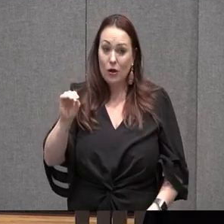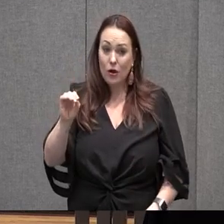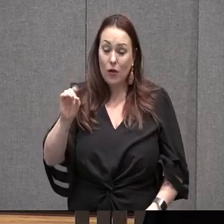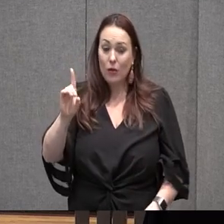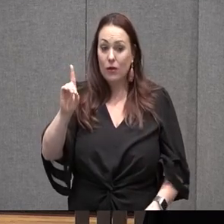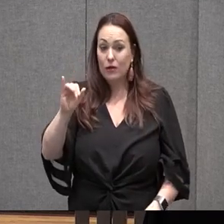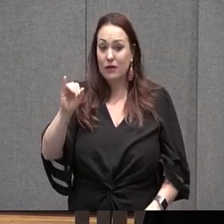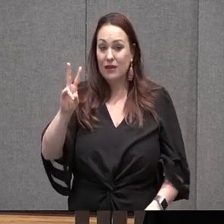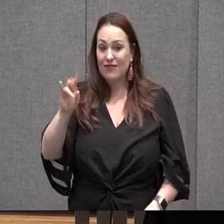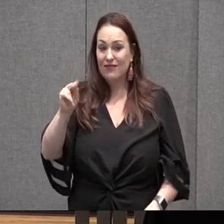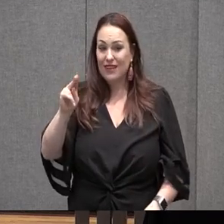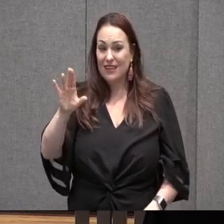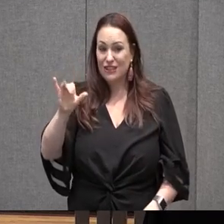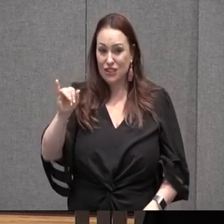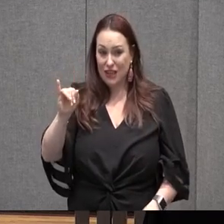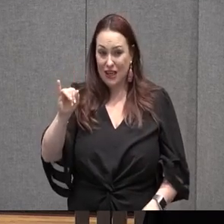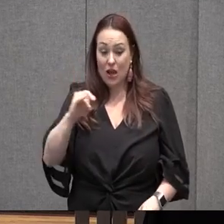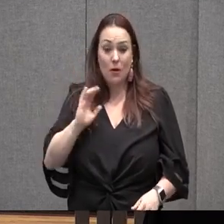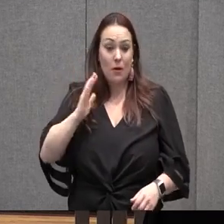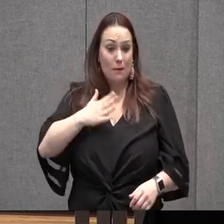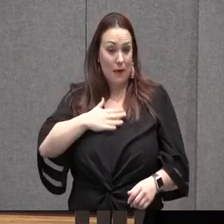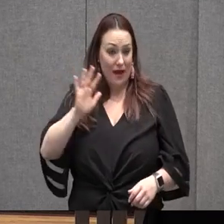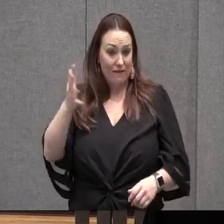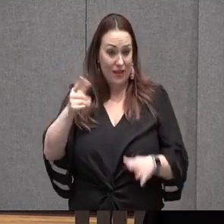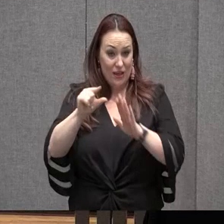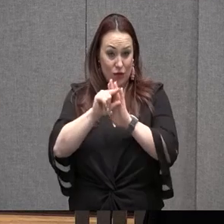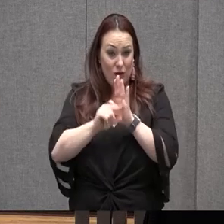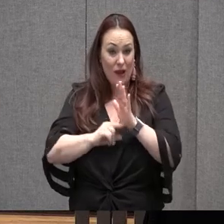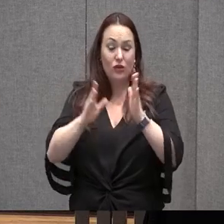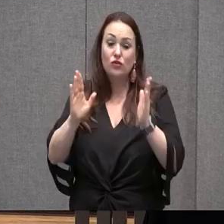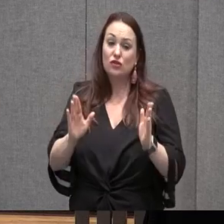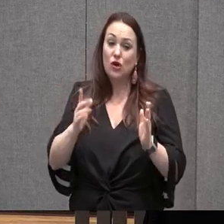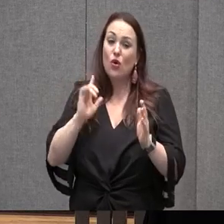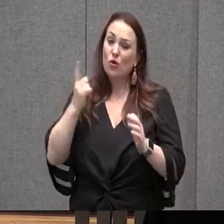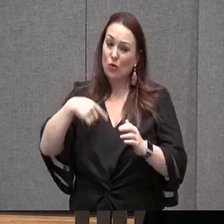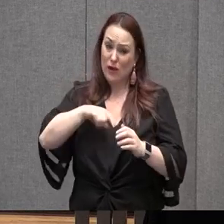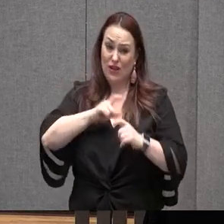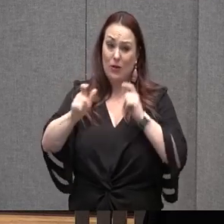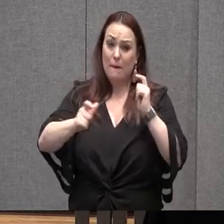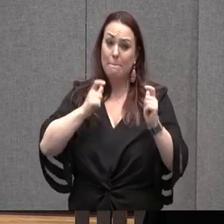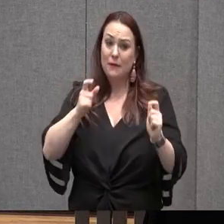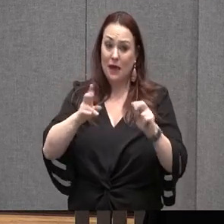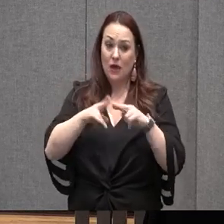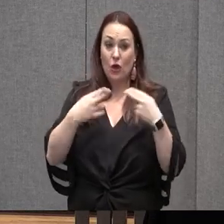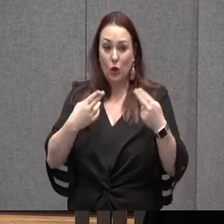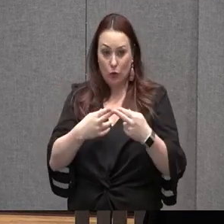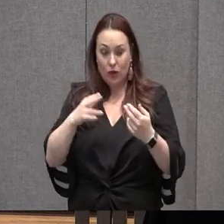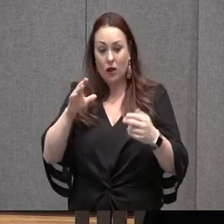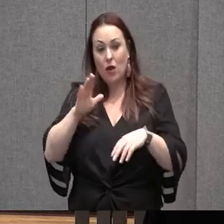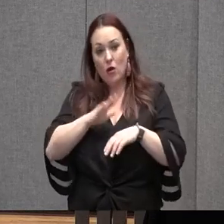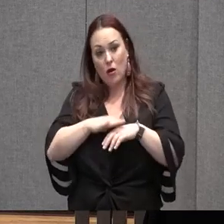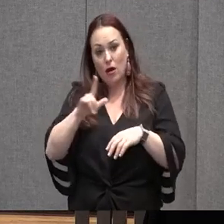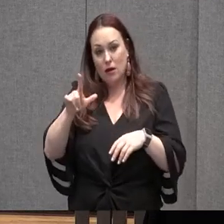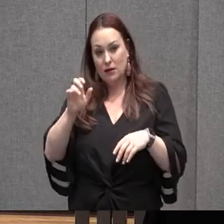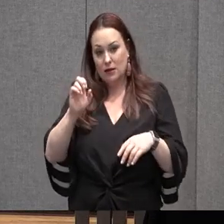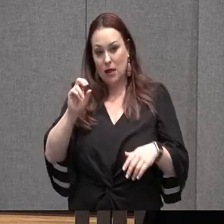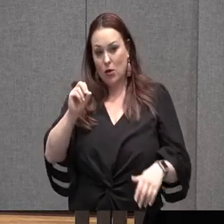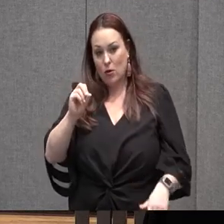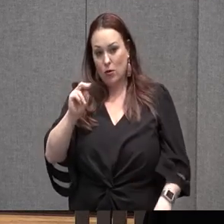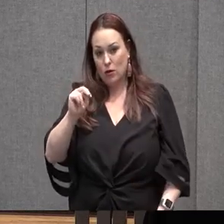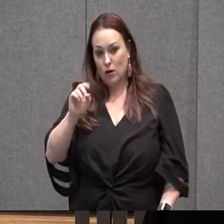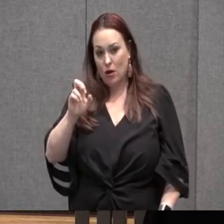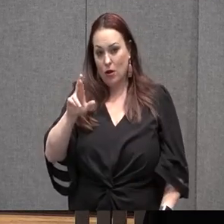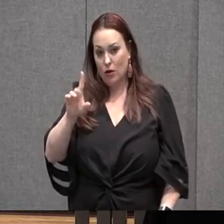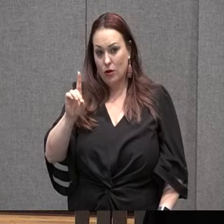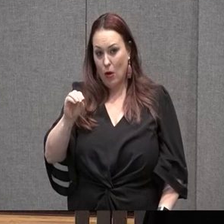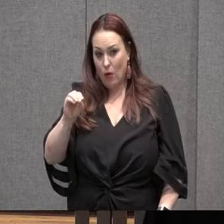a big unit at Mission Avenue on Leonardo da Vinci. We work with the APS Fine Arts Department.